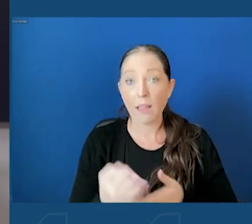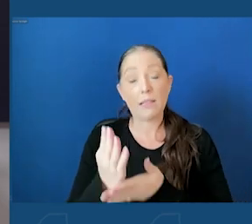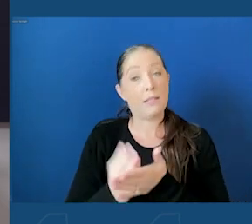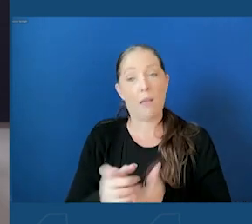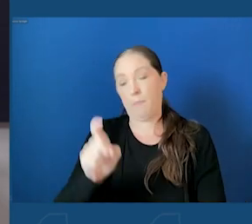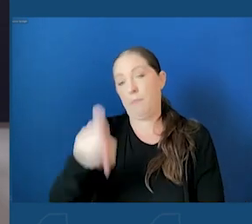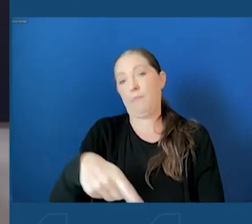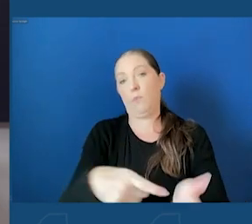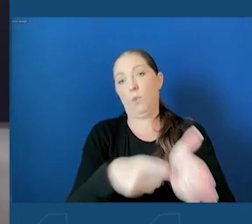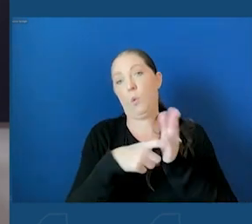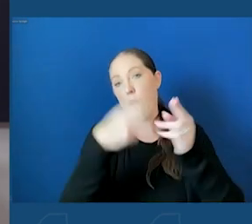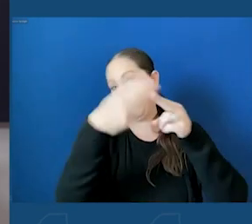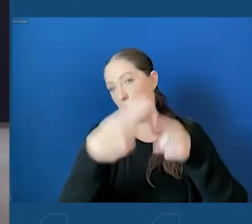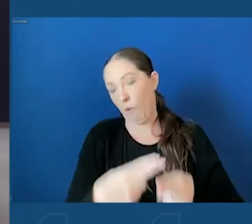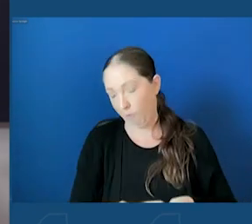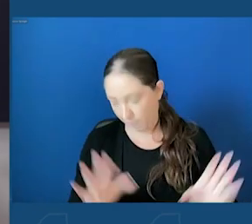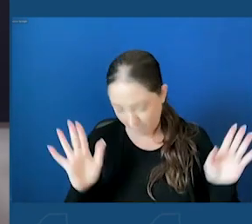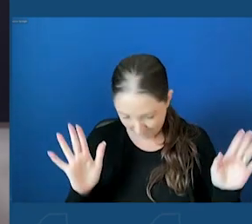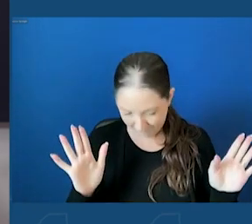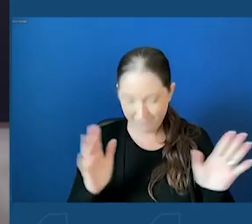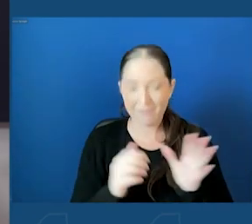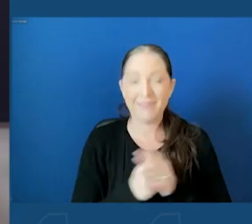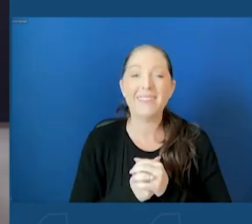I can't go without calling them.